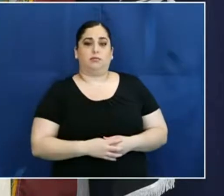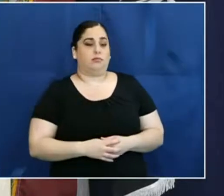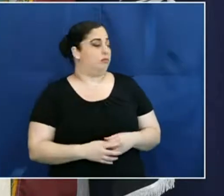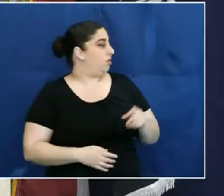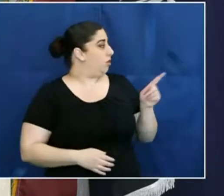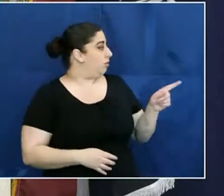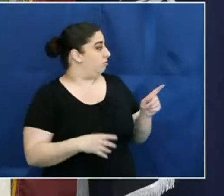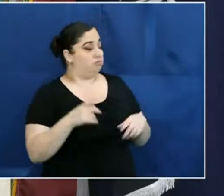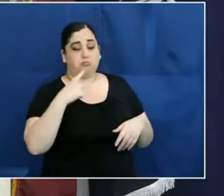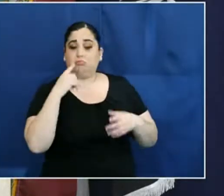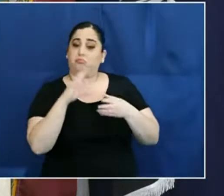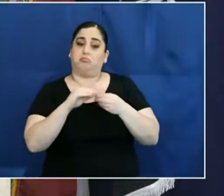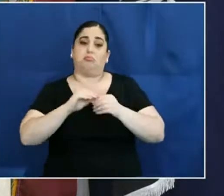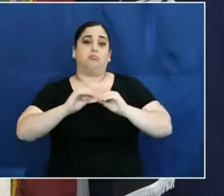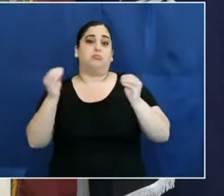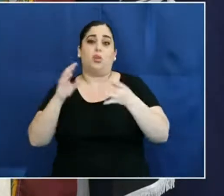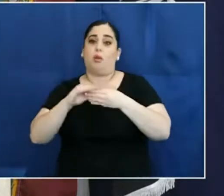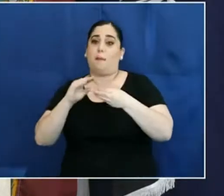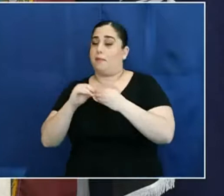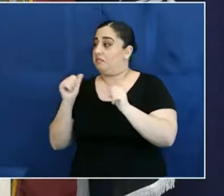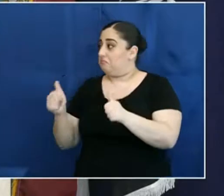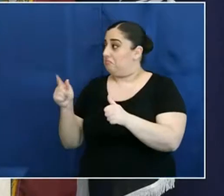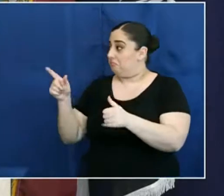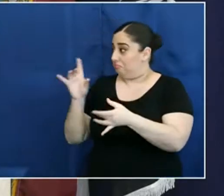Dr. Wooten says she doesn't have anything different.